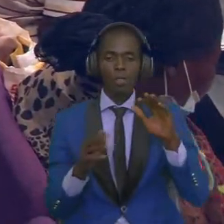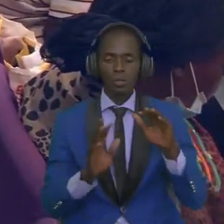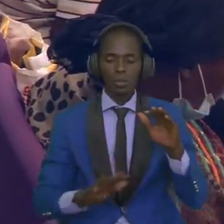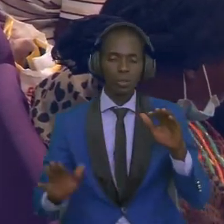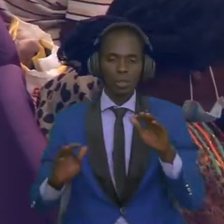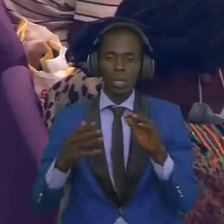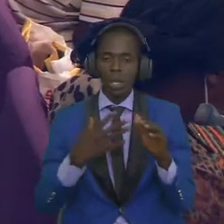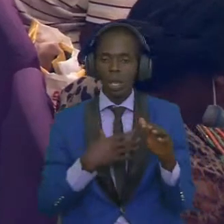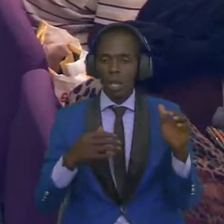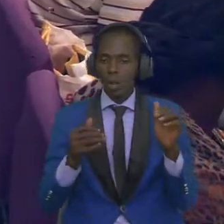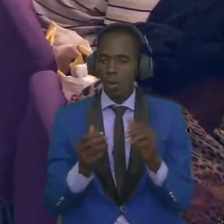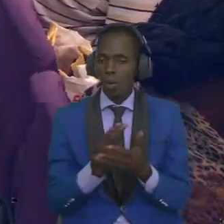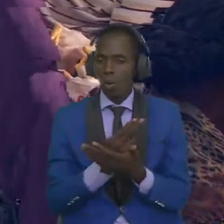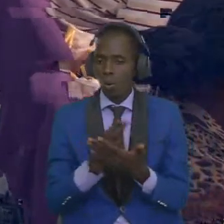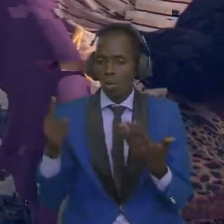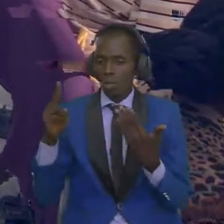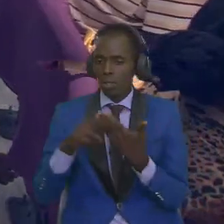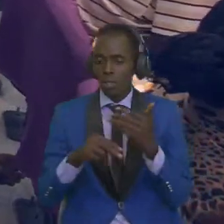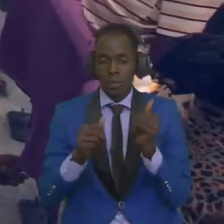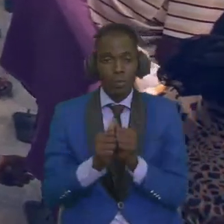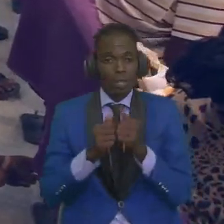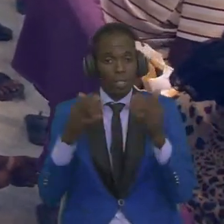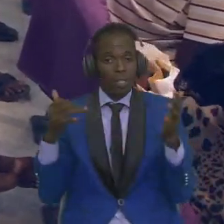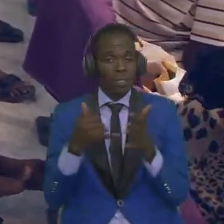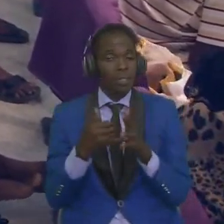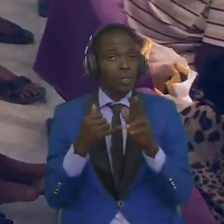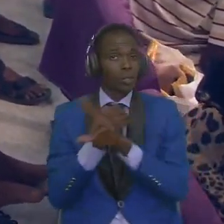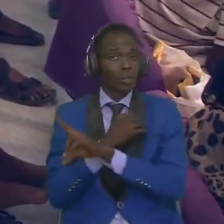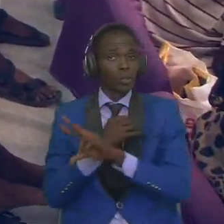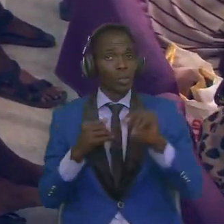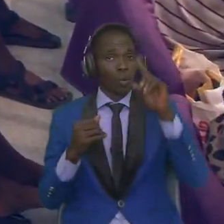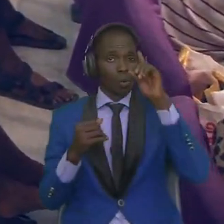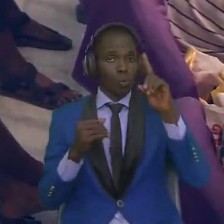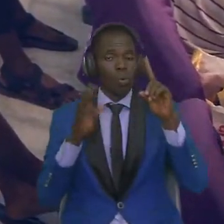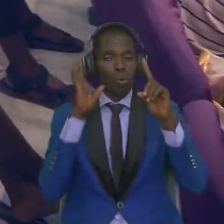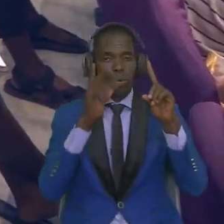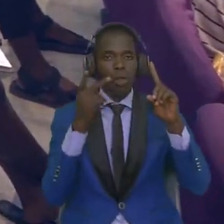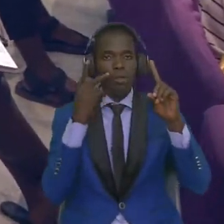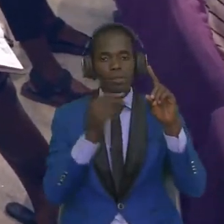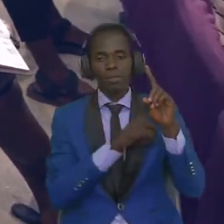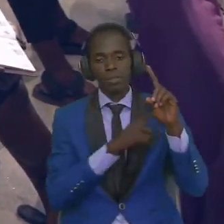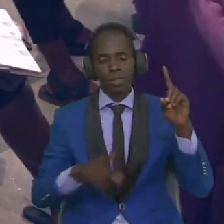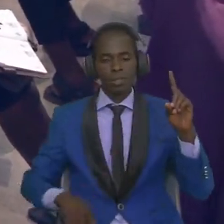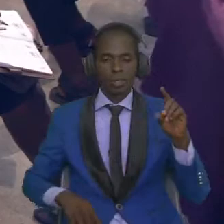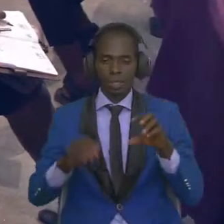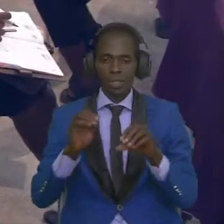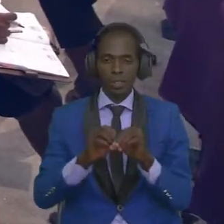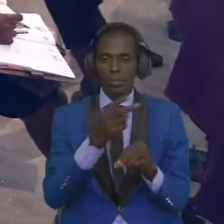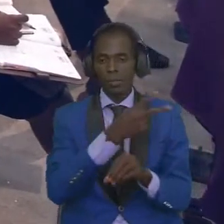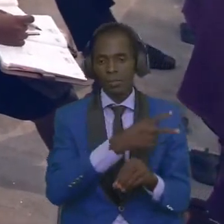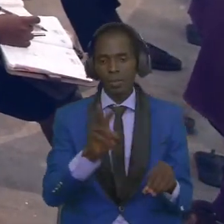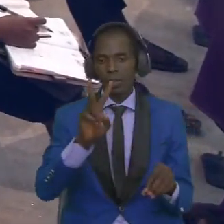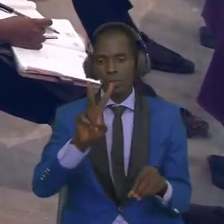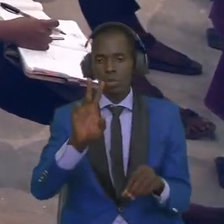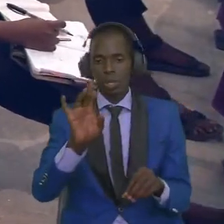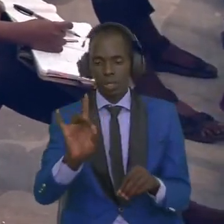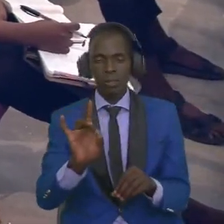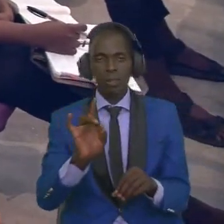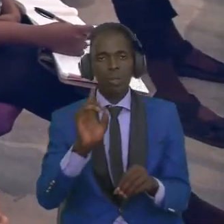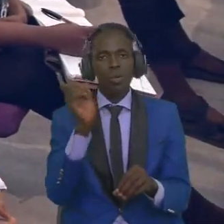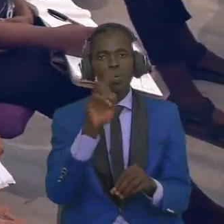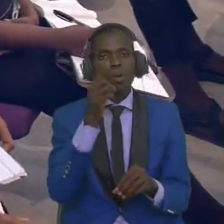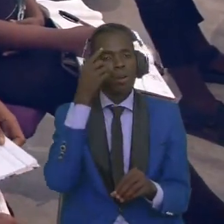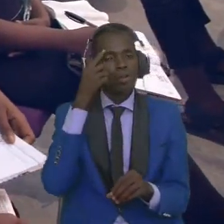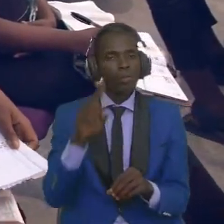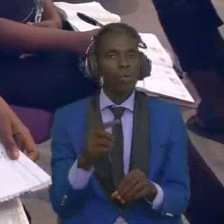no man shall see the Lord. Verse 28, in verse 28 it says, wherefore,